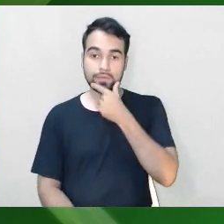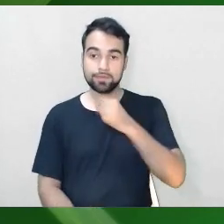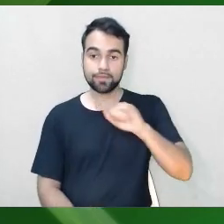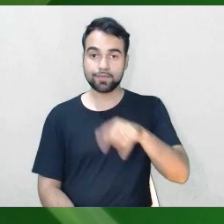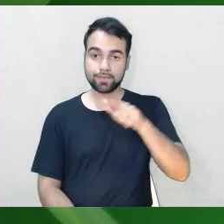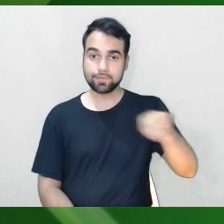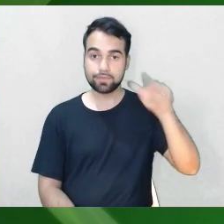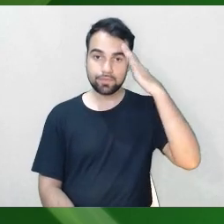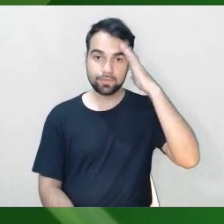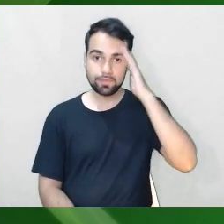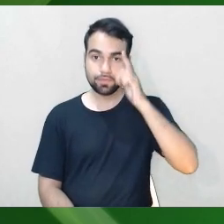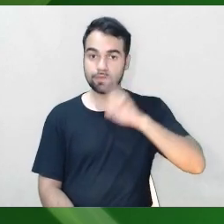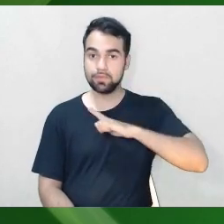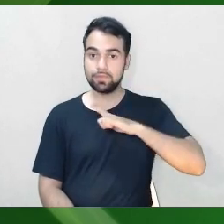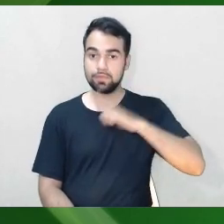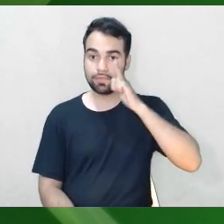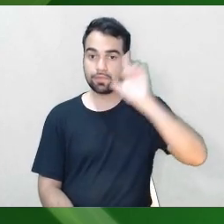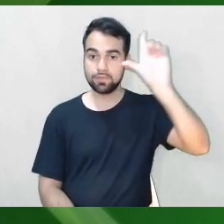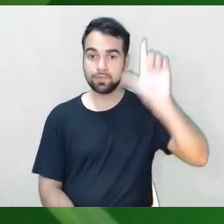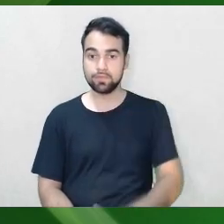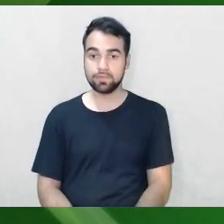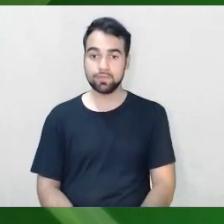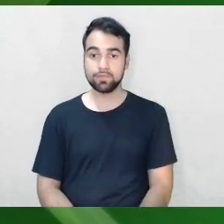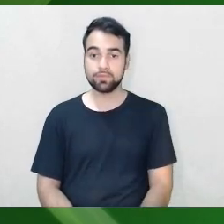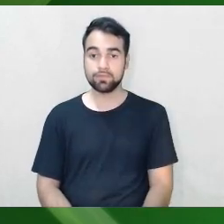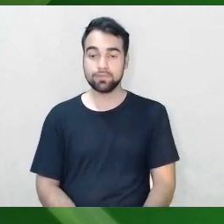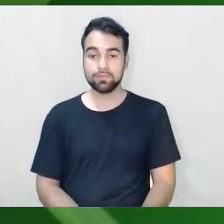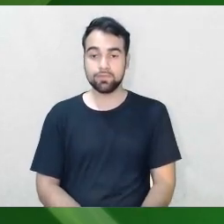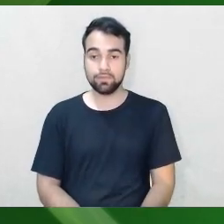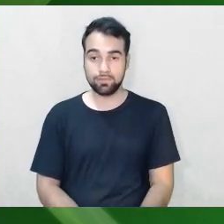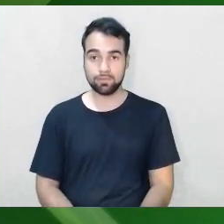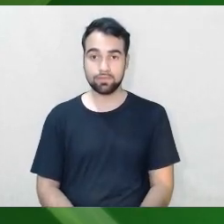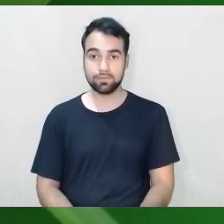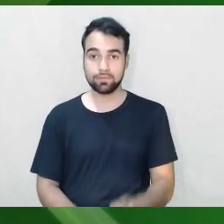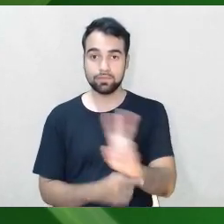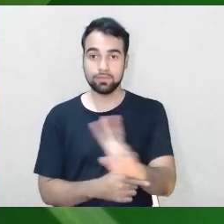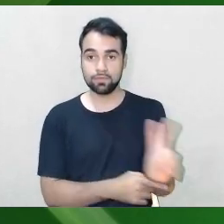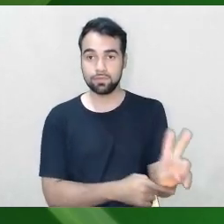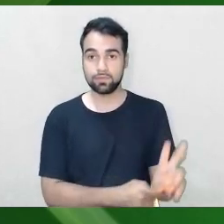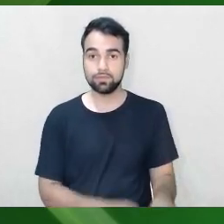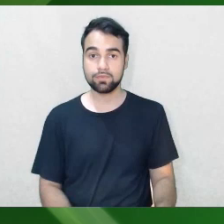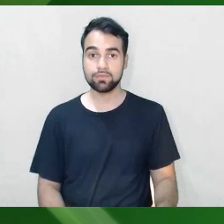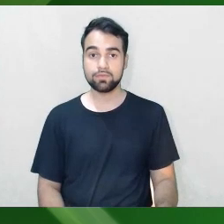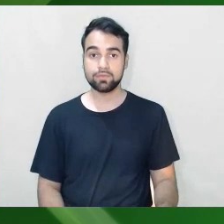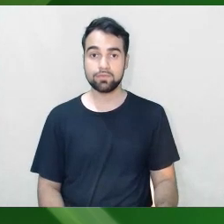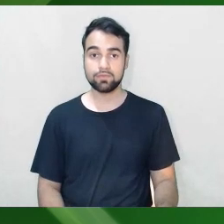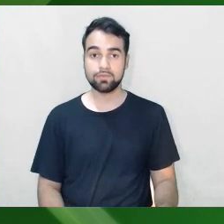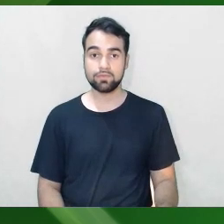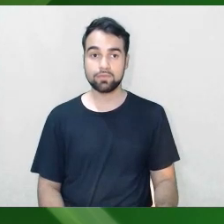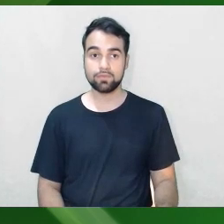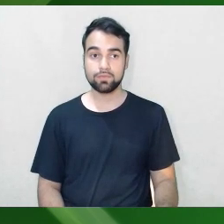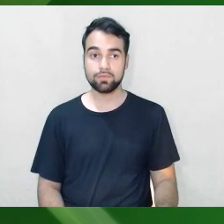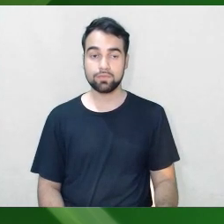that journey was important so that there would be gain on observability and monitoring, thinking about